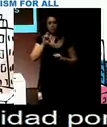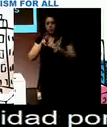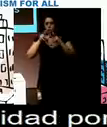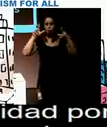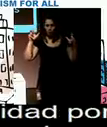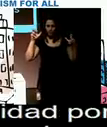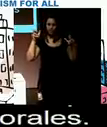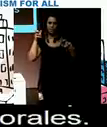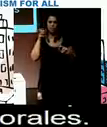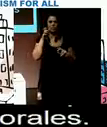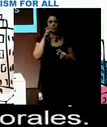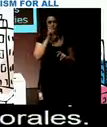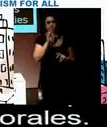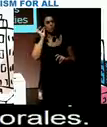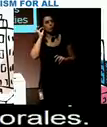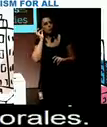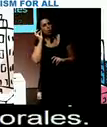some temporary limits.